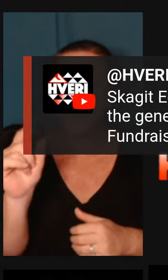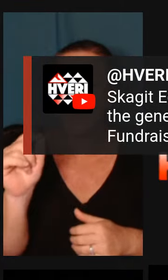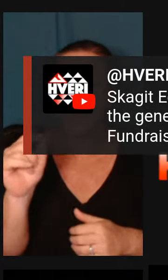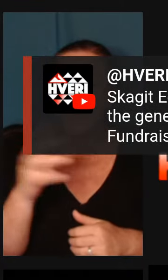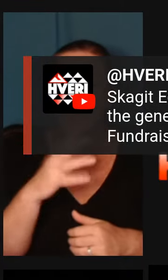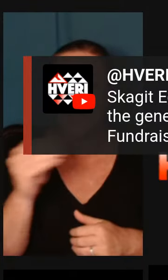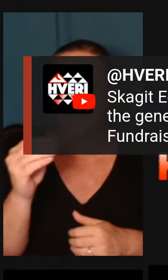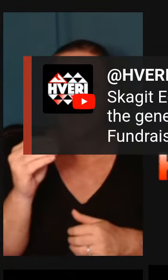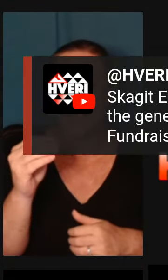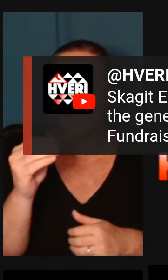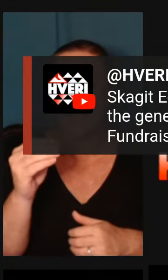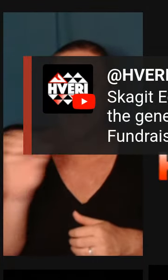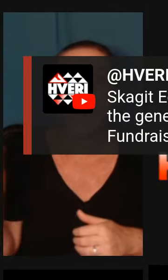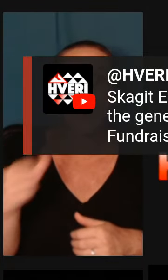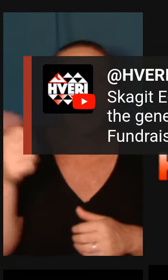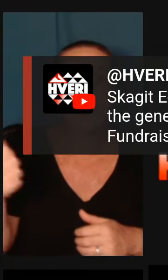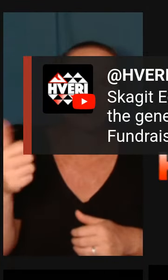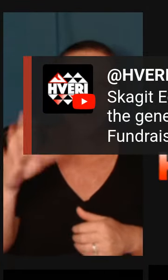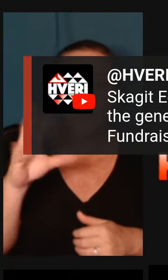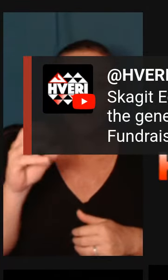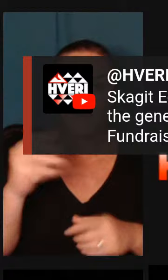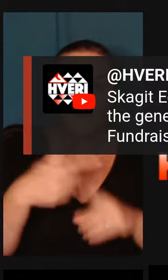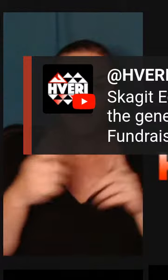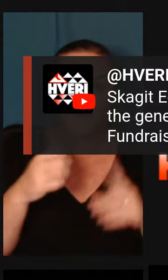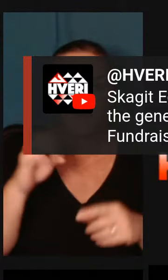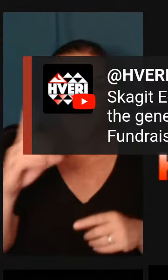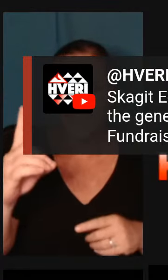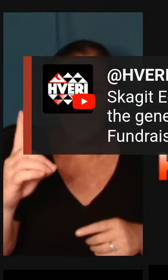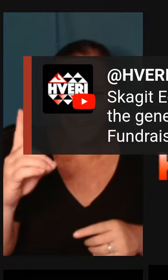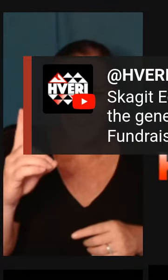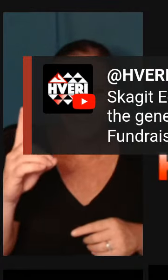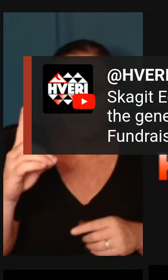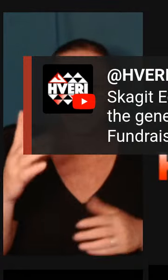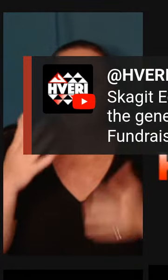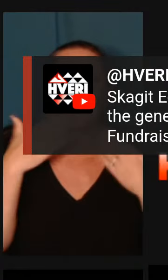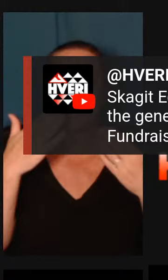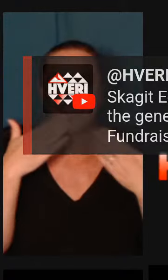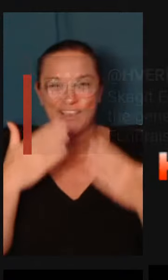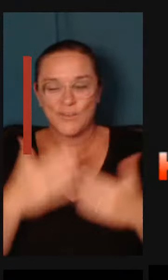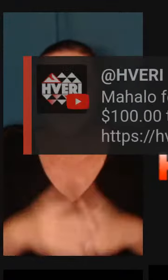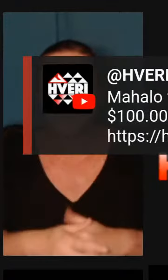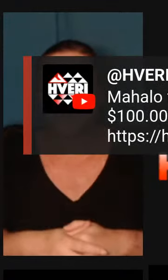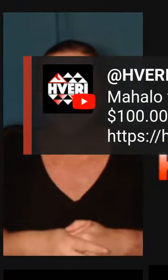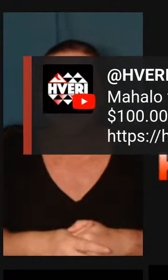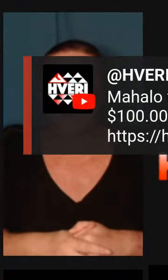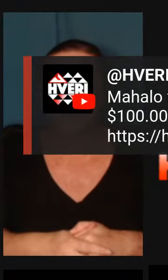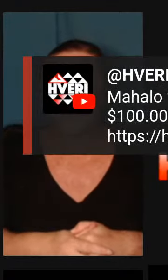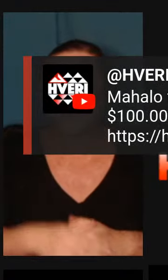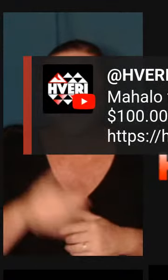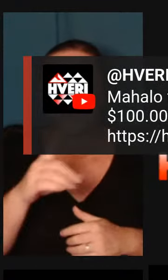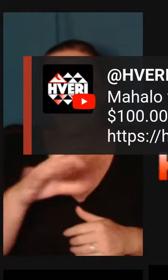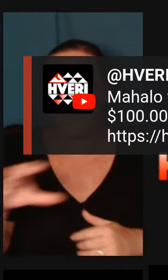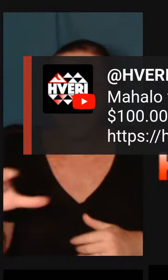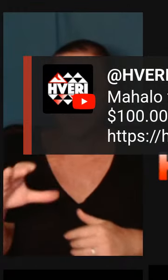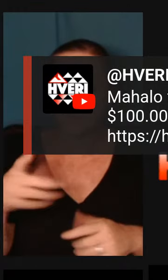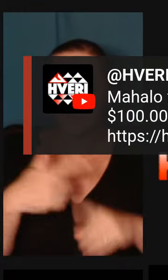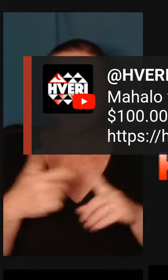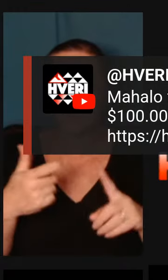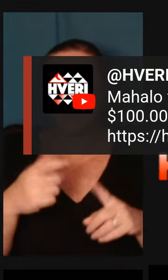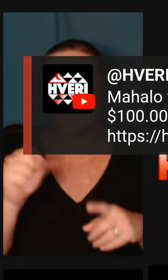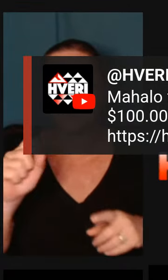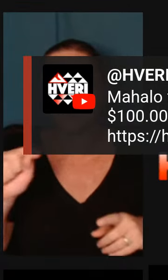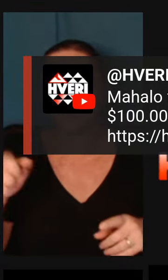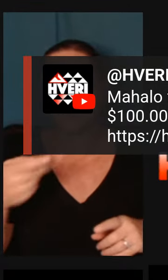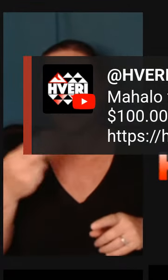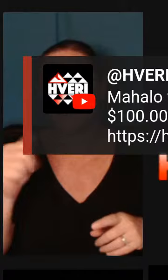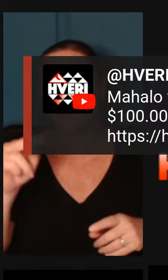it's another 50 from Ed. Appreciate that one. $100 from Stephanie